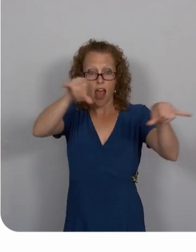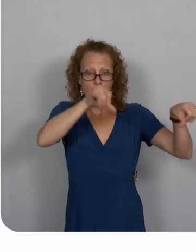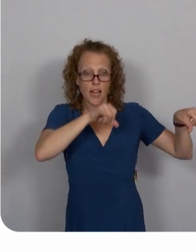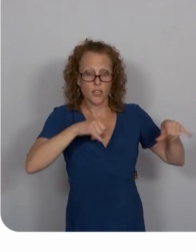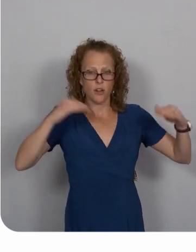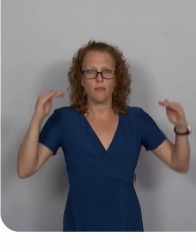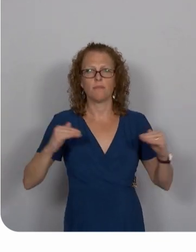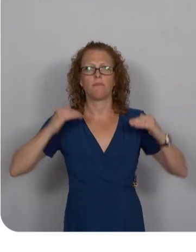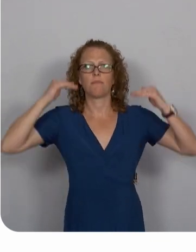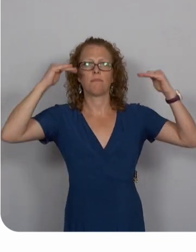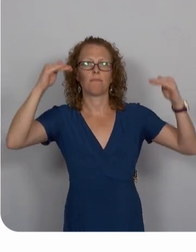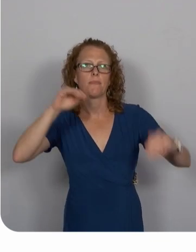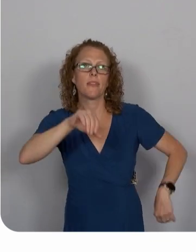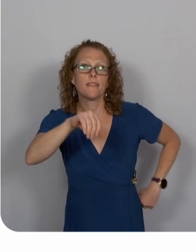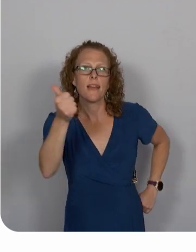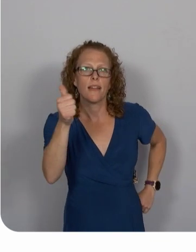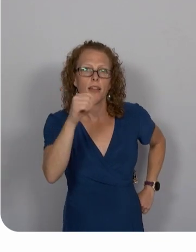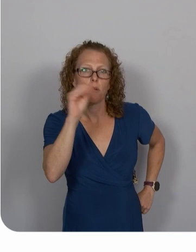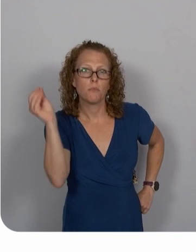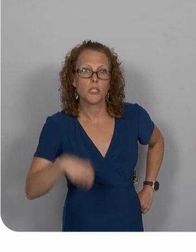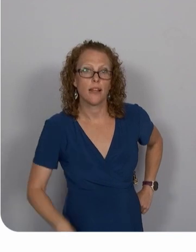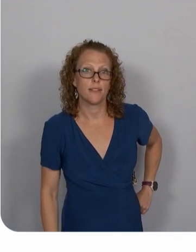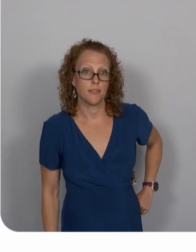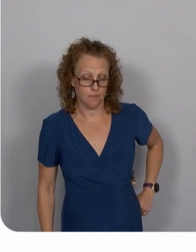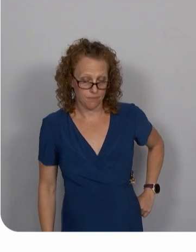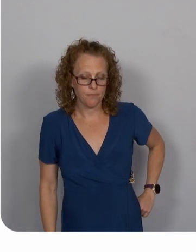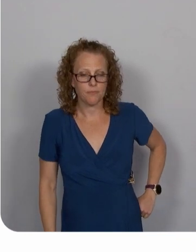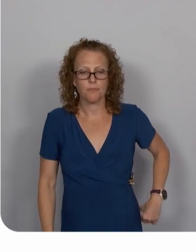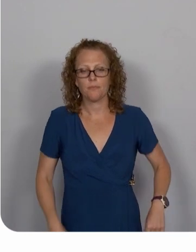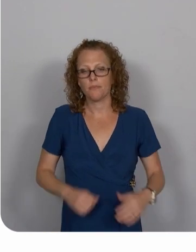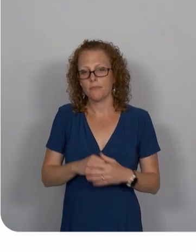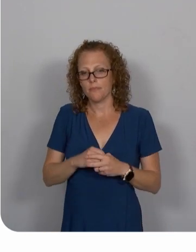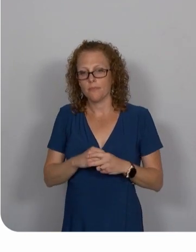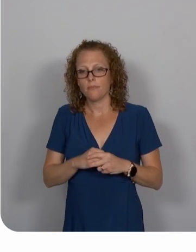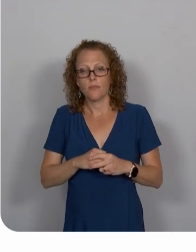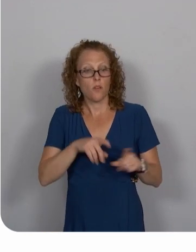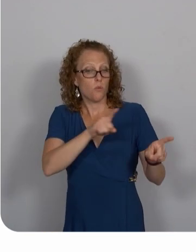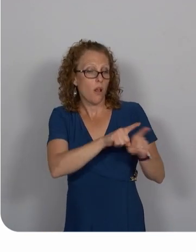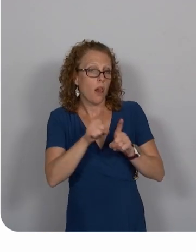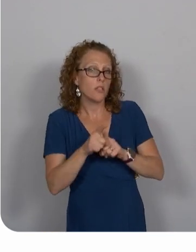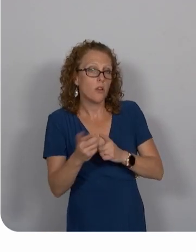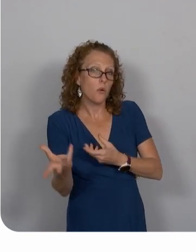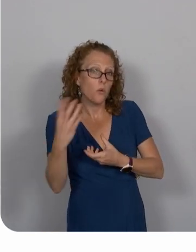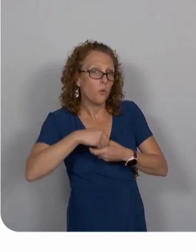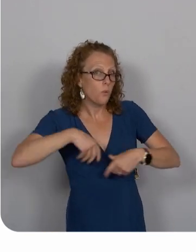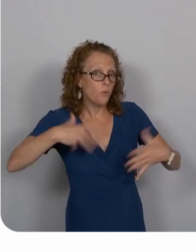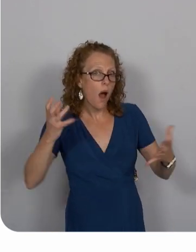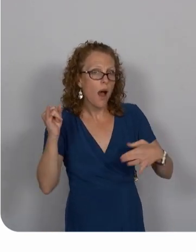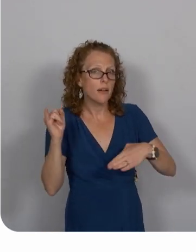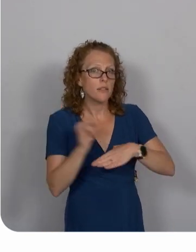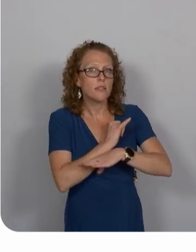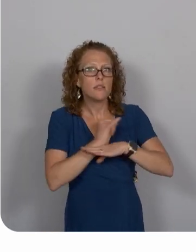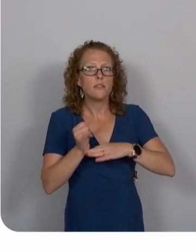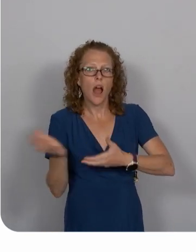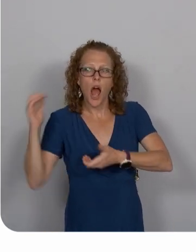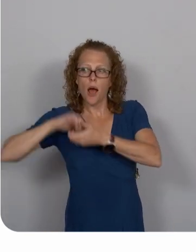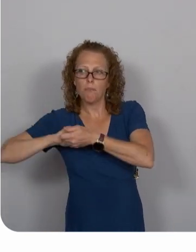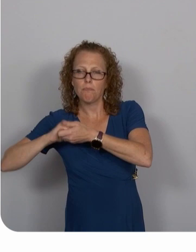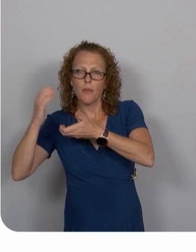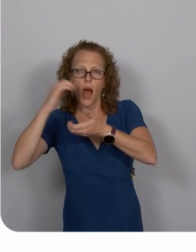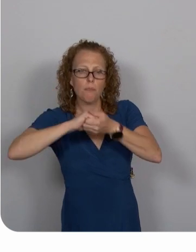our performance by nearly 10%. We've also added industry partners like